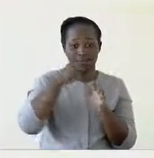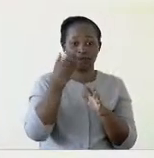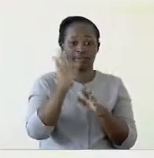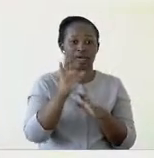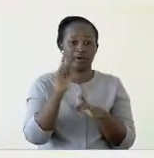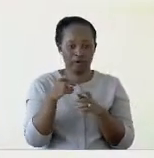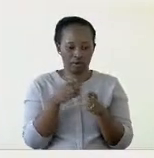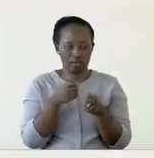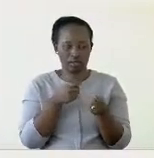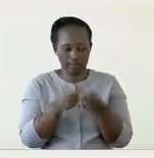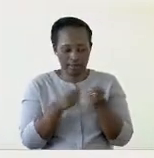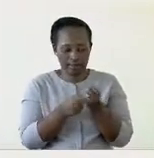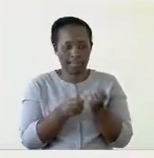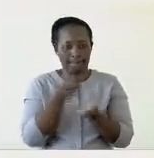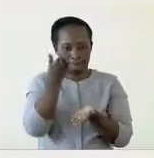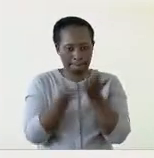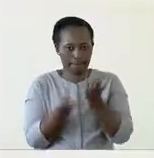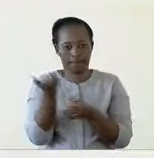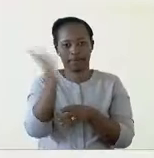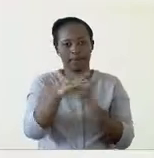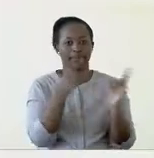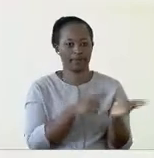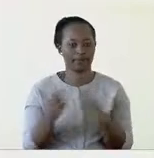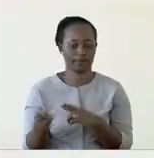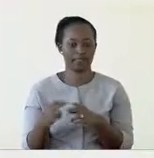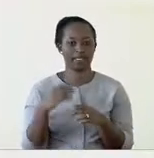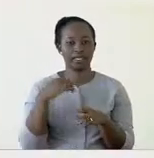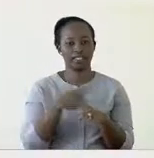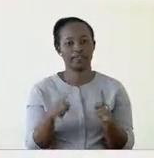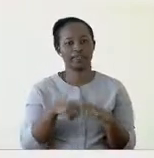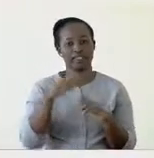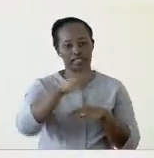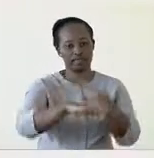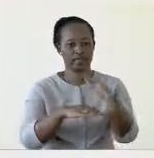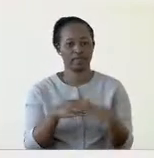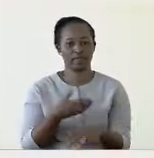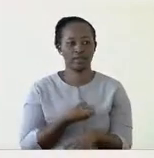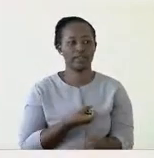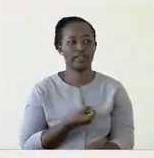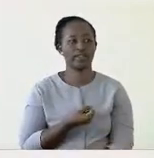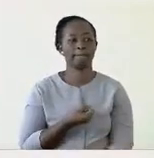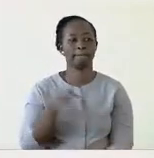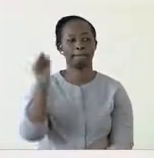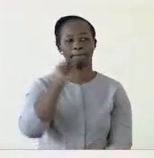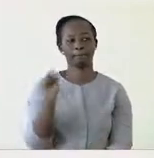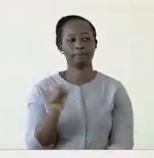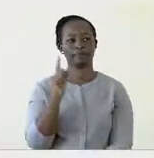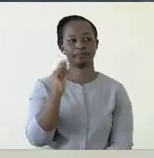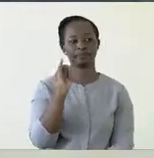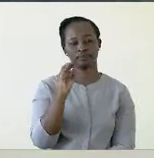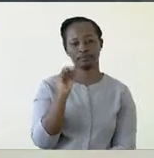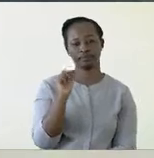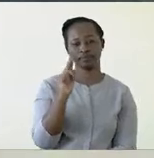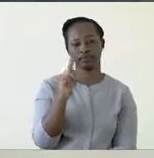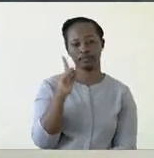steps. These series of steps, I'm going to mention them. We have the stimulus. If I say stimulus, everybody knows what